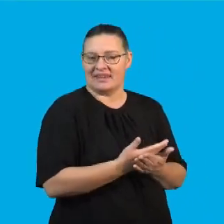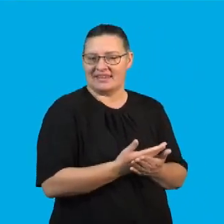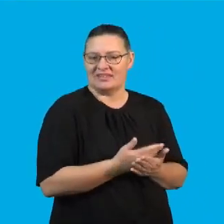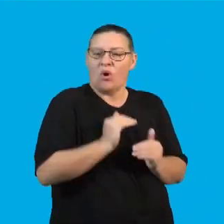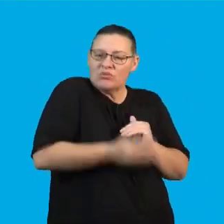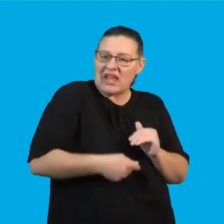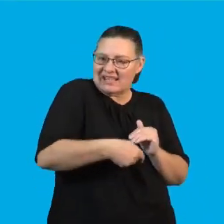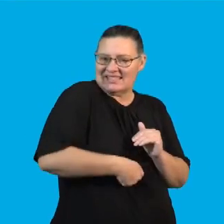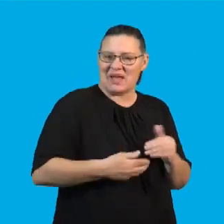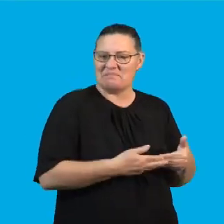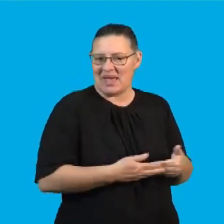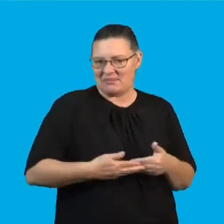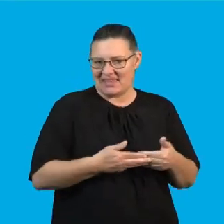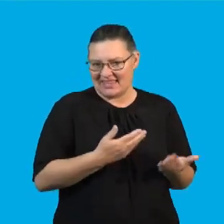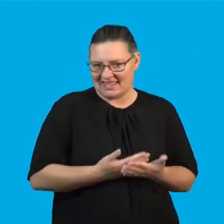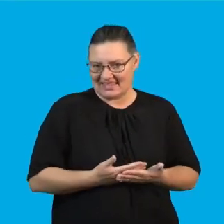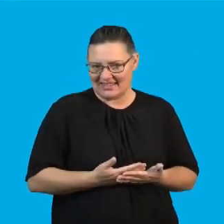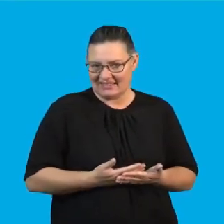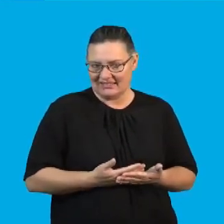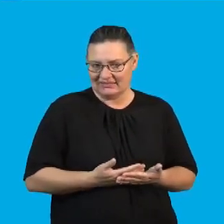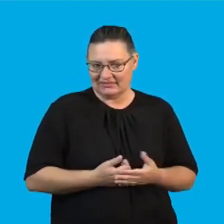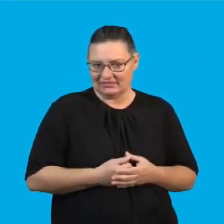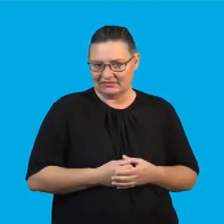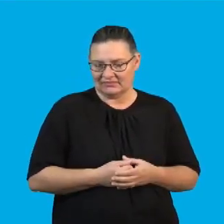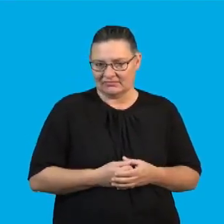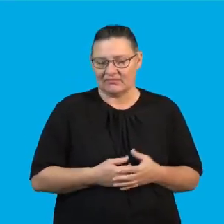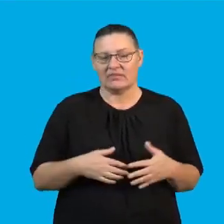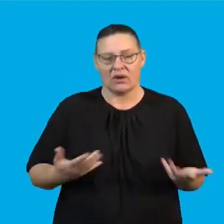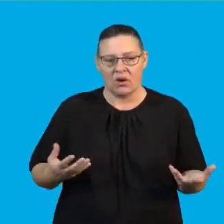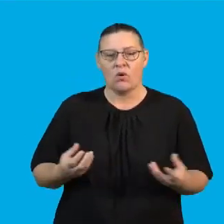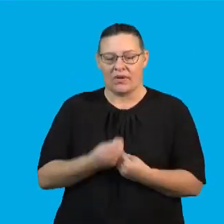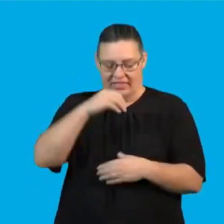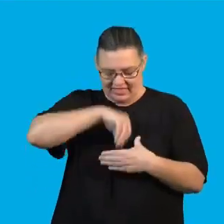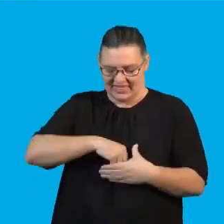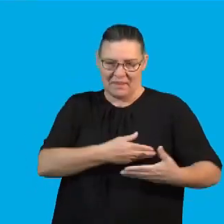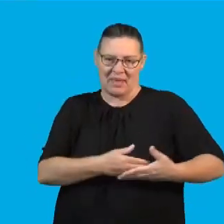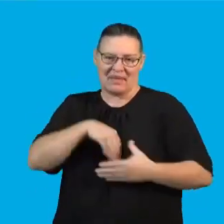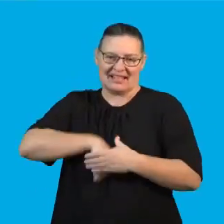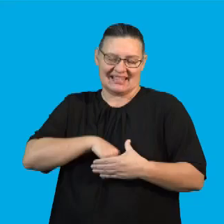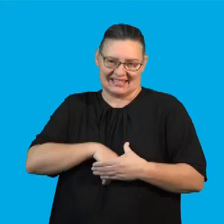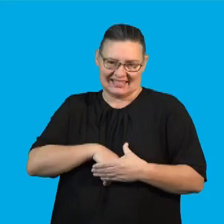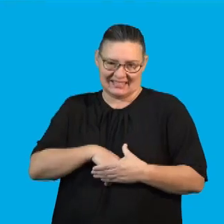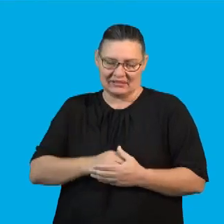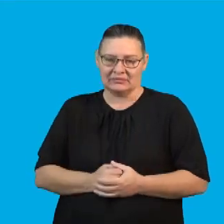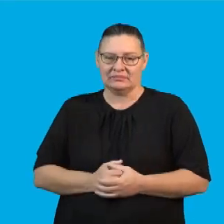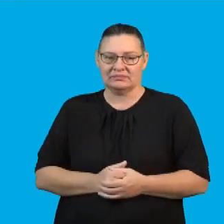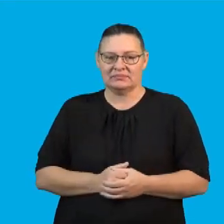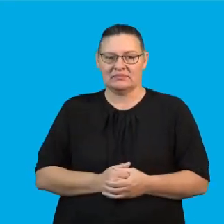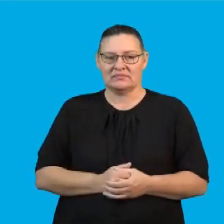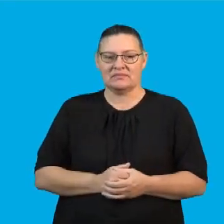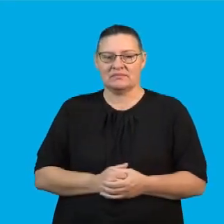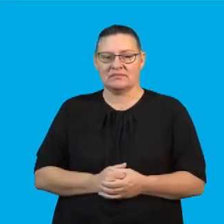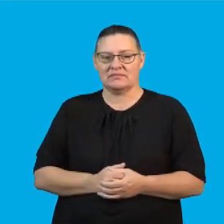embryo inside, the fetus inside. So the mother can run away from danger with the developing fetus